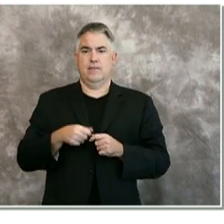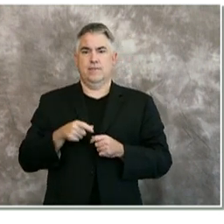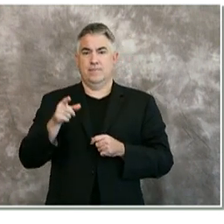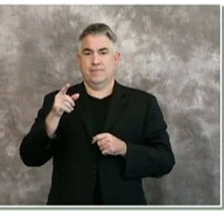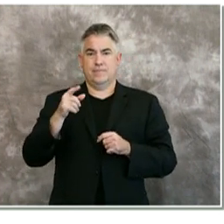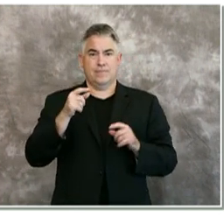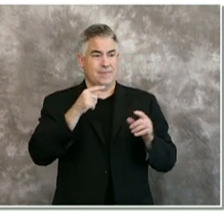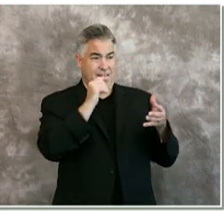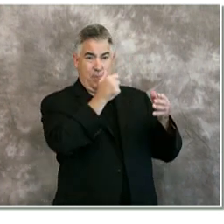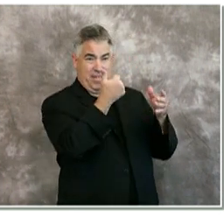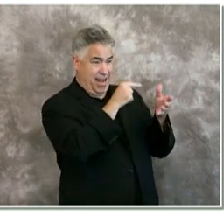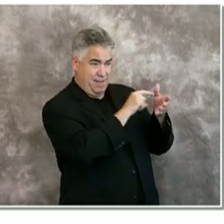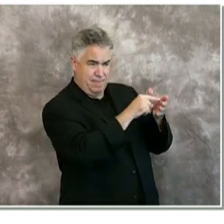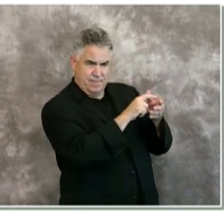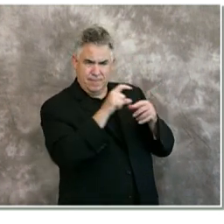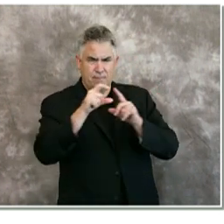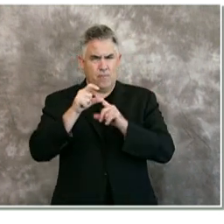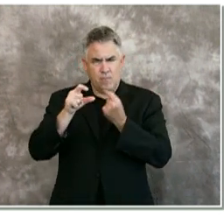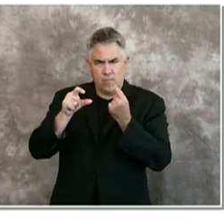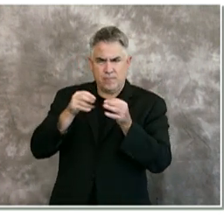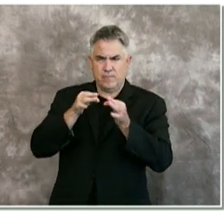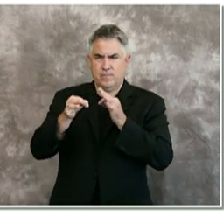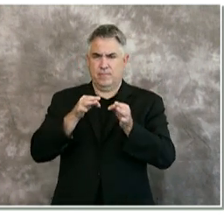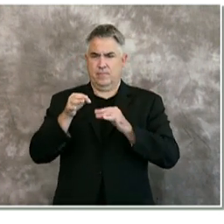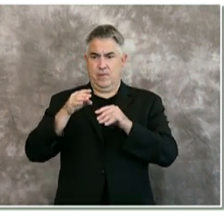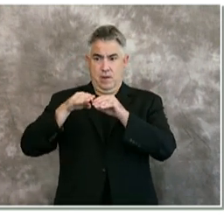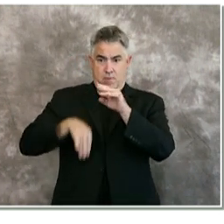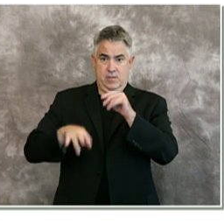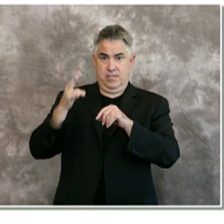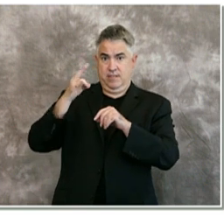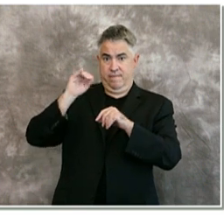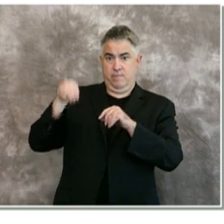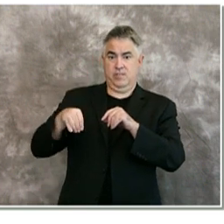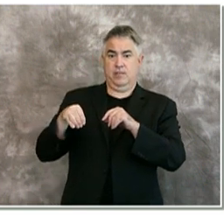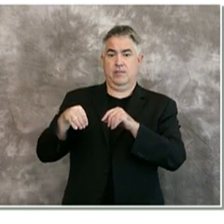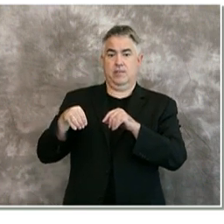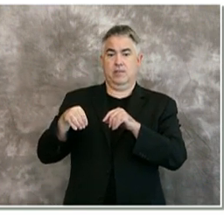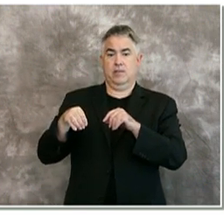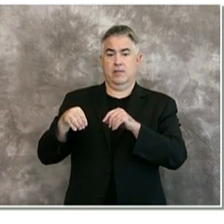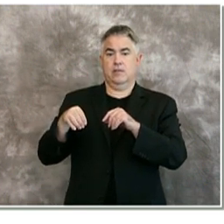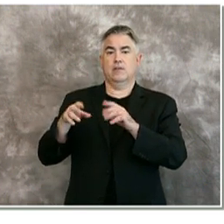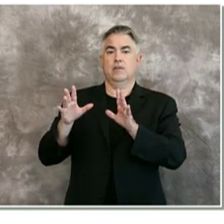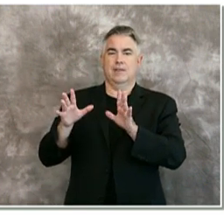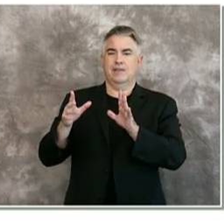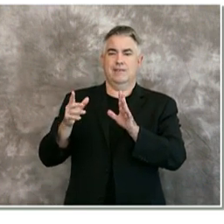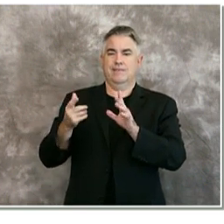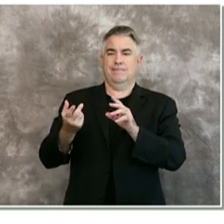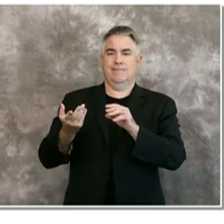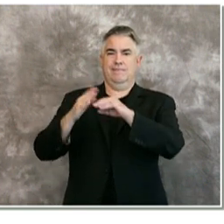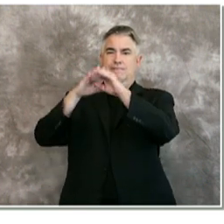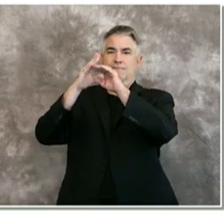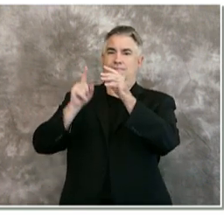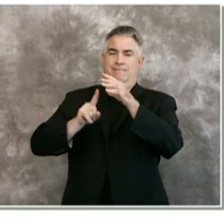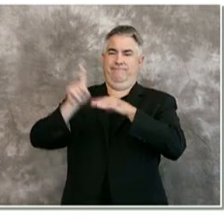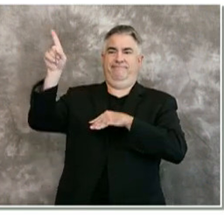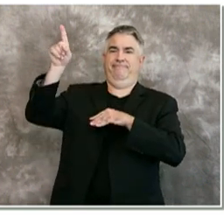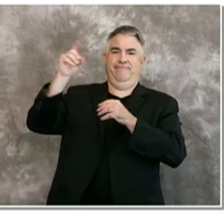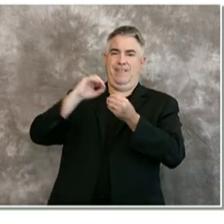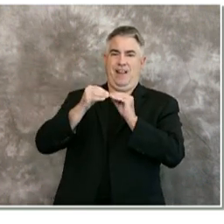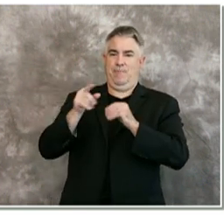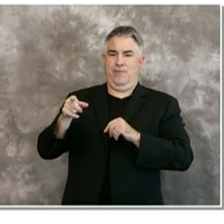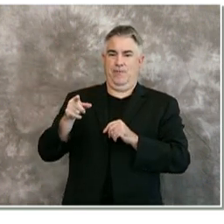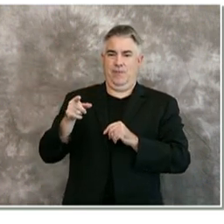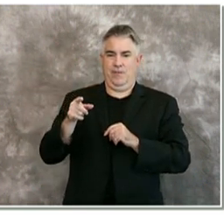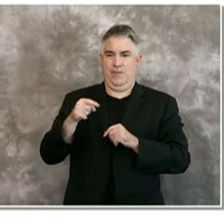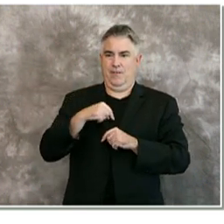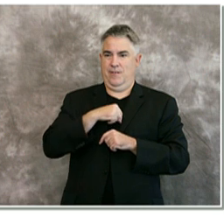below 70%, it is abnormal. And as you can see over the past week and a half or